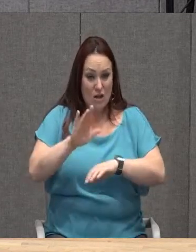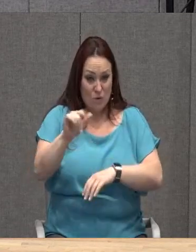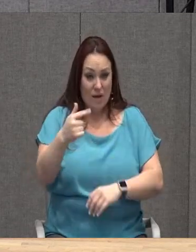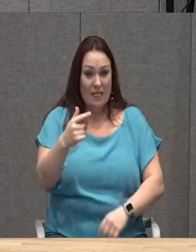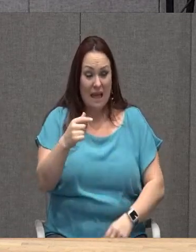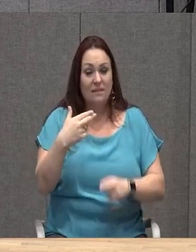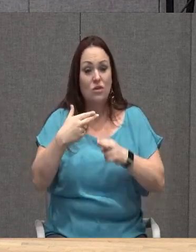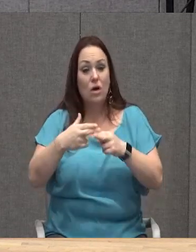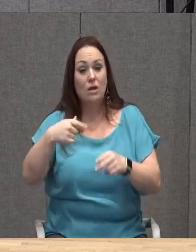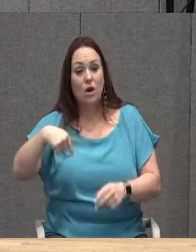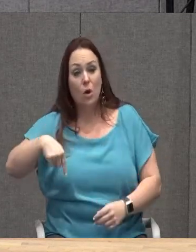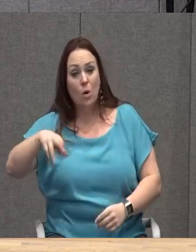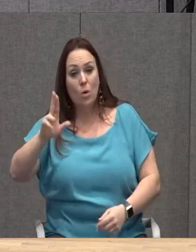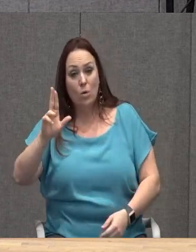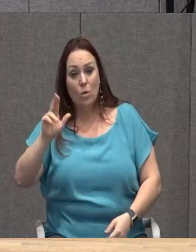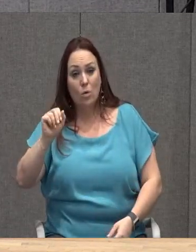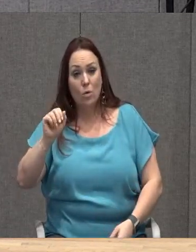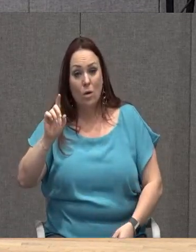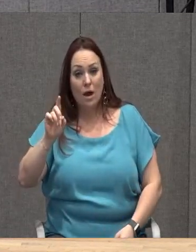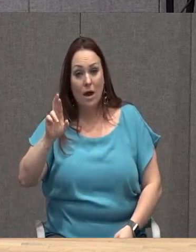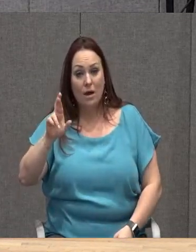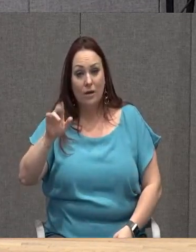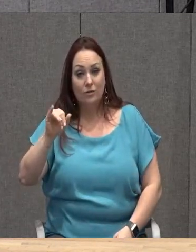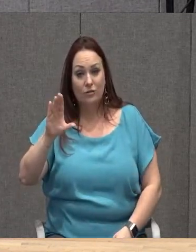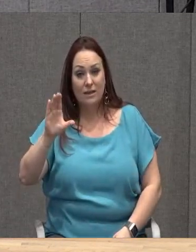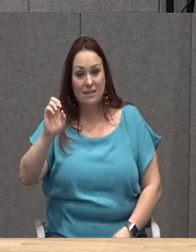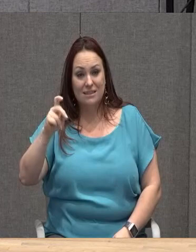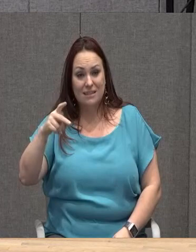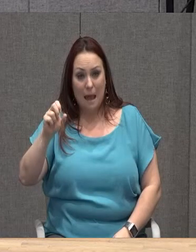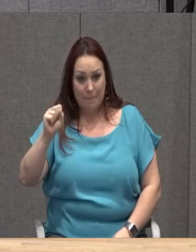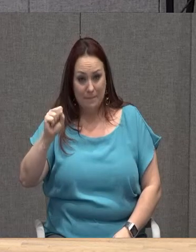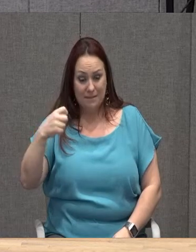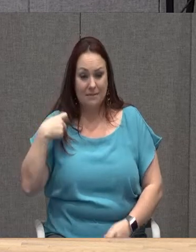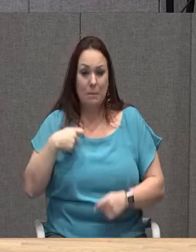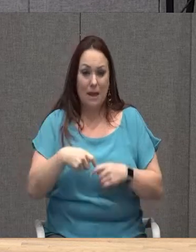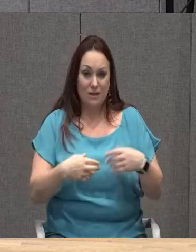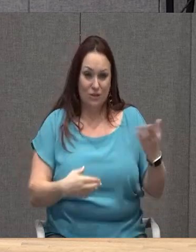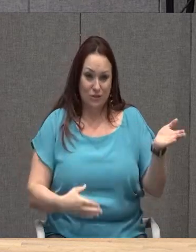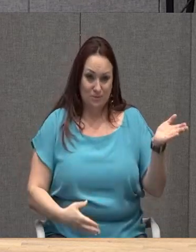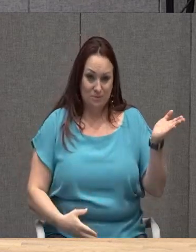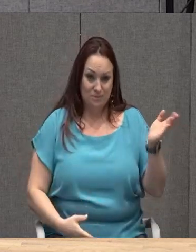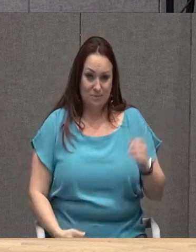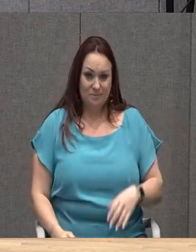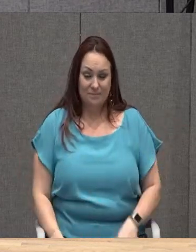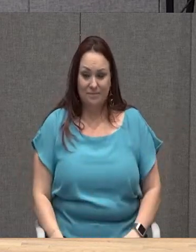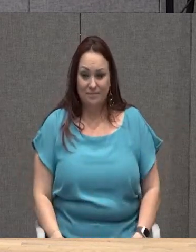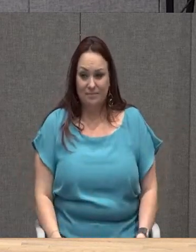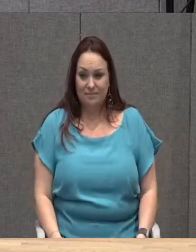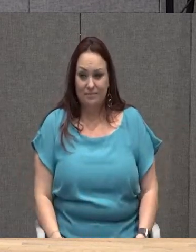no puedes controlar tu cuerpo, tocan sus narices y puede ser más fácil.